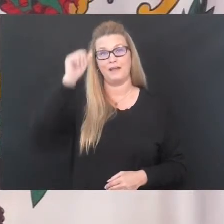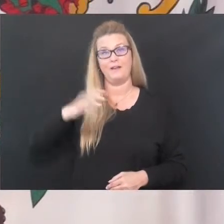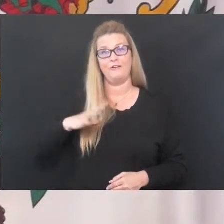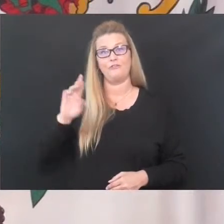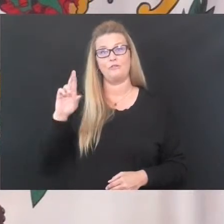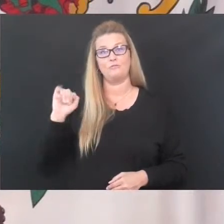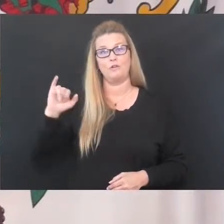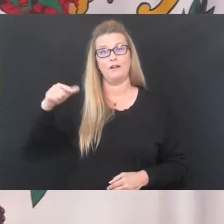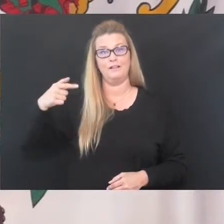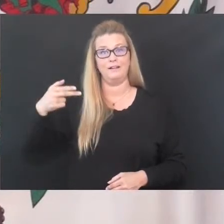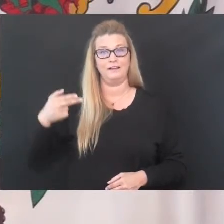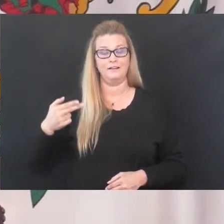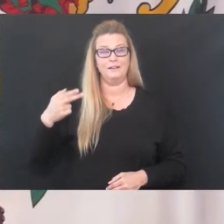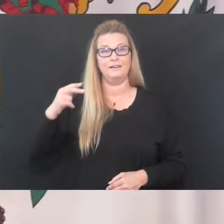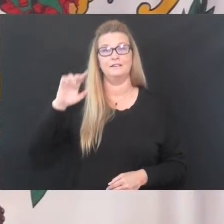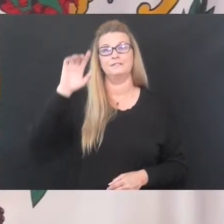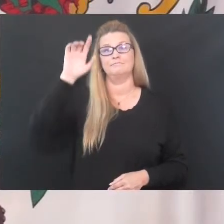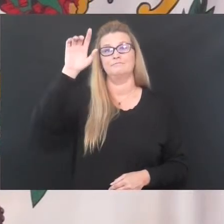Raleigh County.